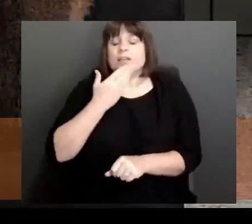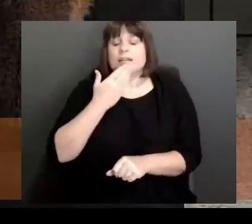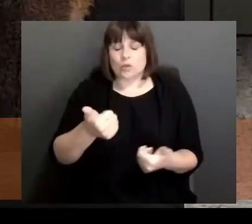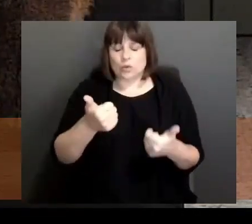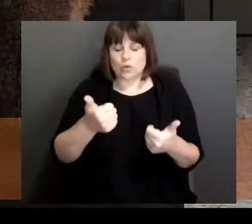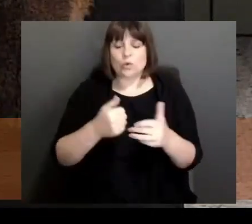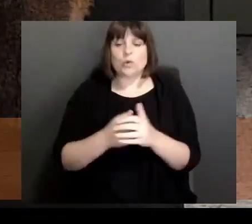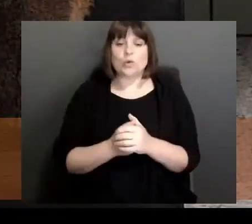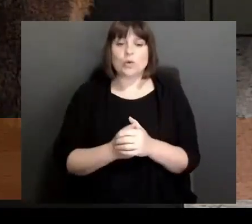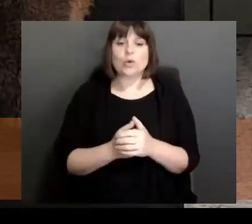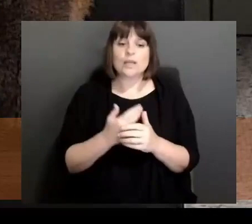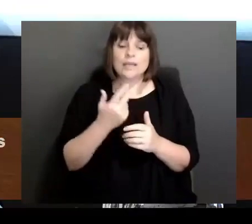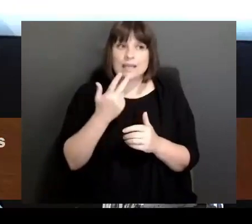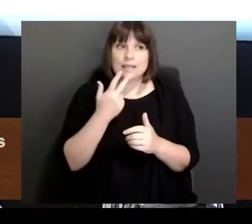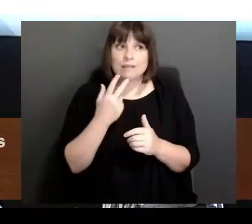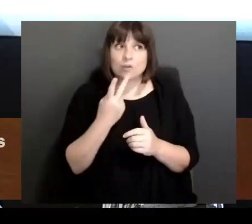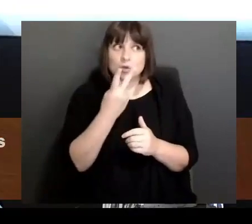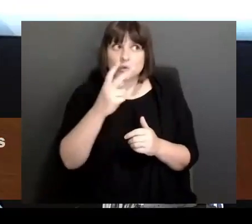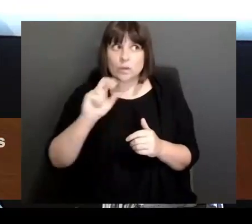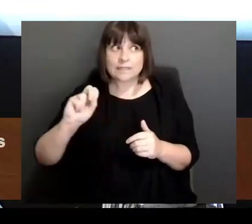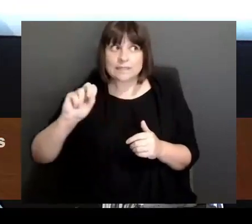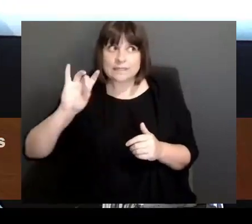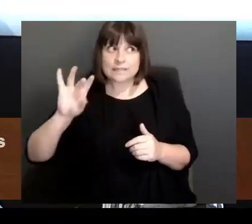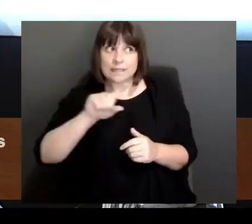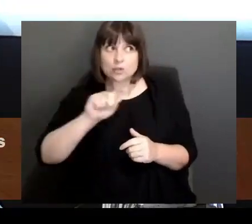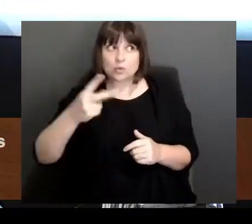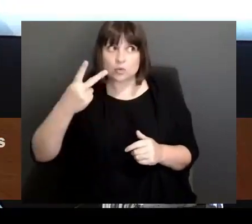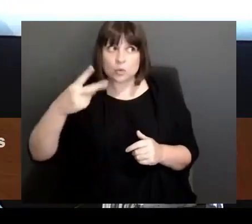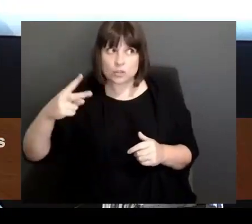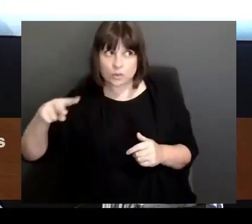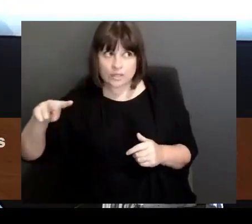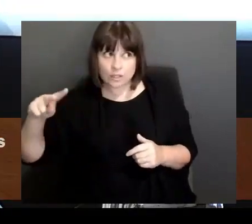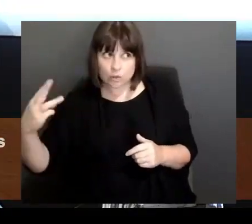If it's between 2010 and 2023,